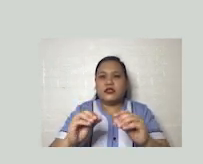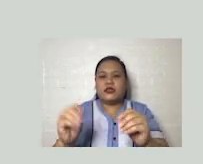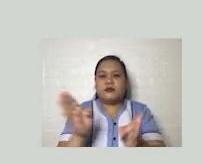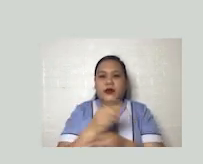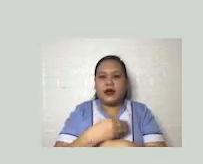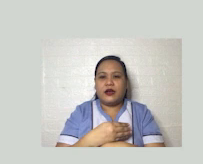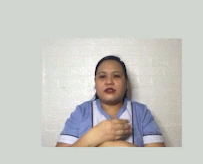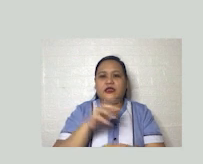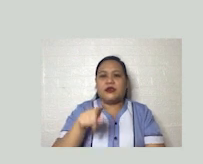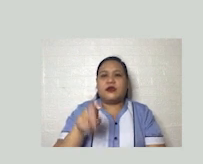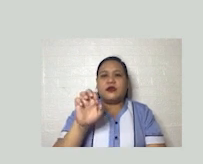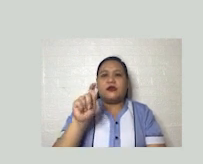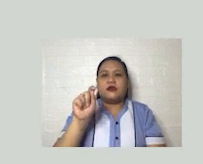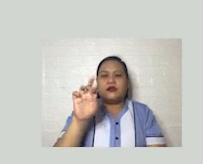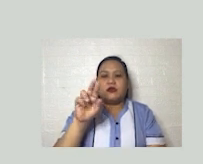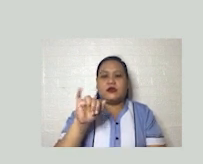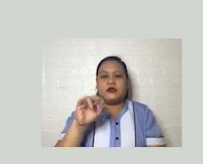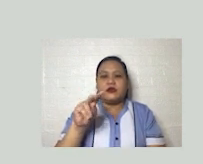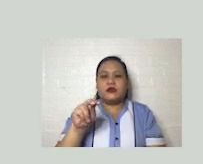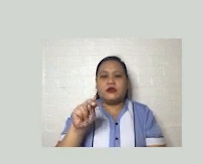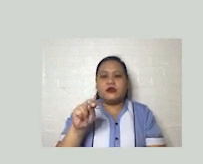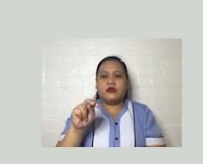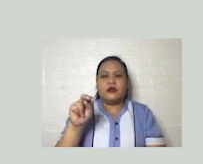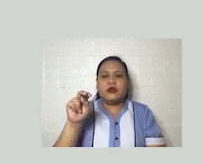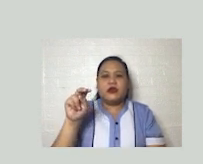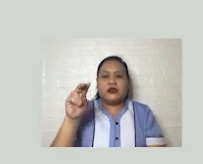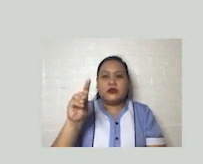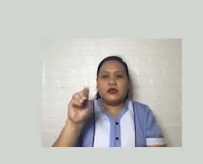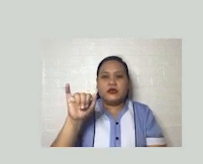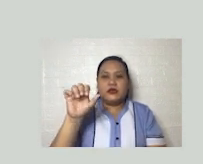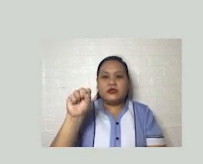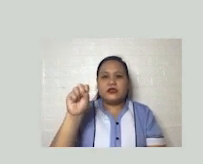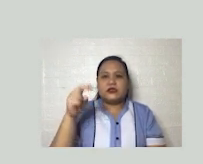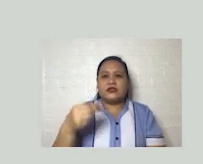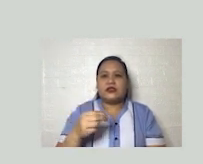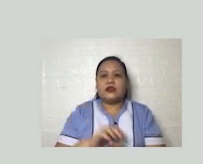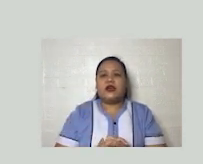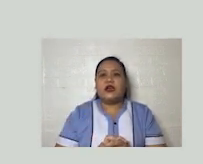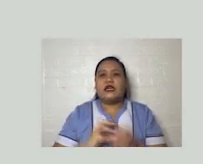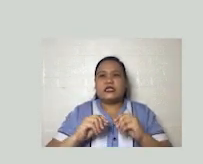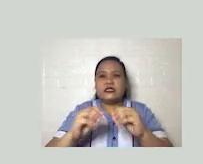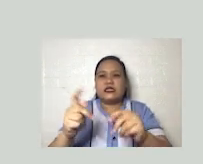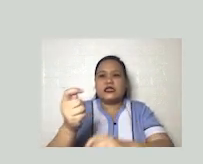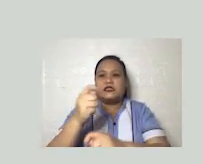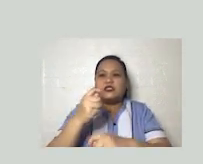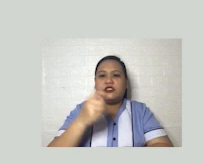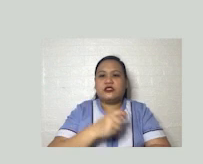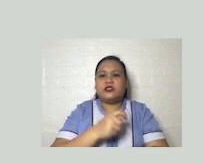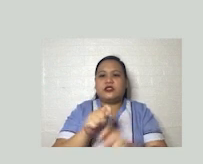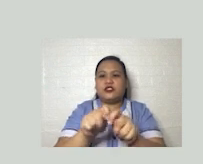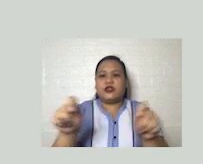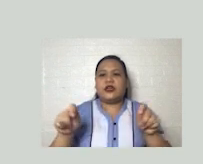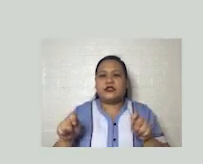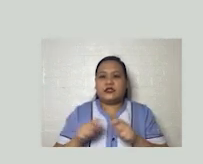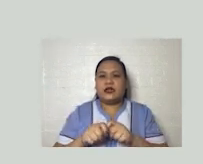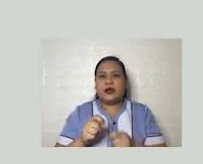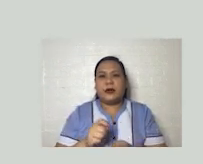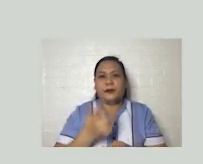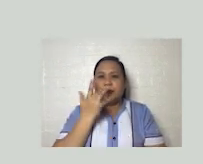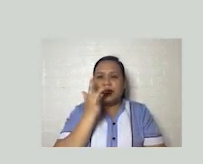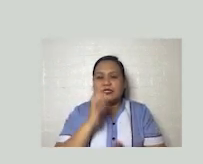box method, petri dish method, seed trays, plastic cups, and polyethylene